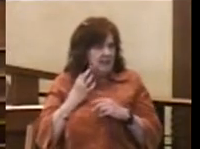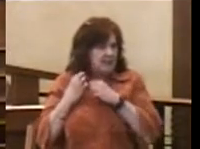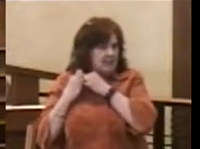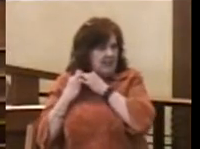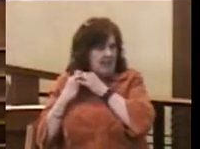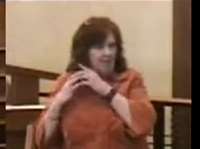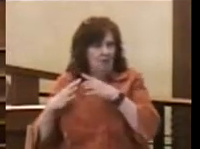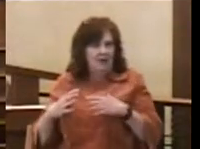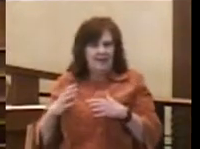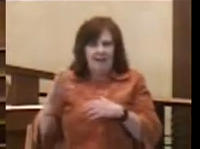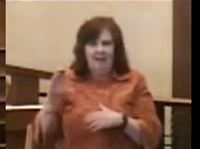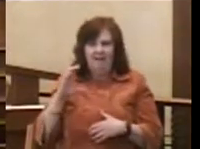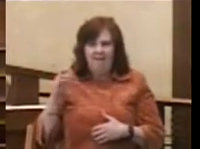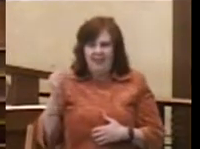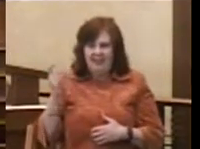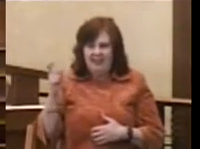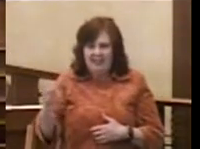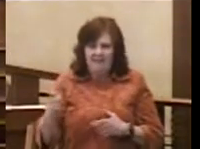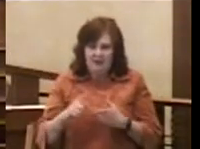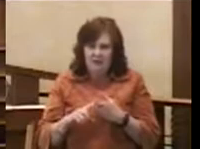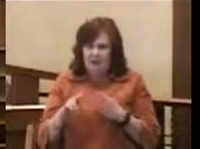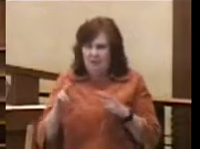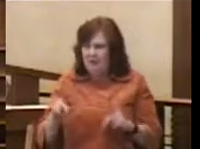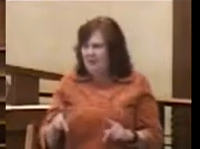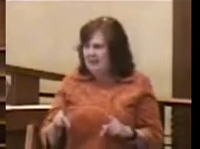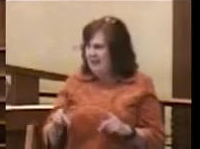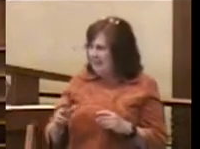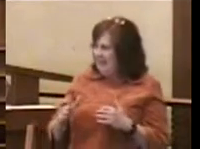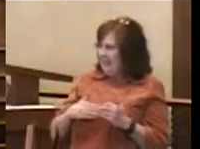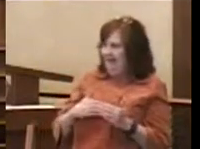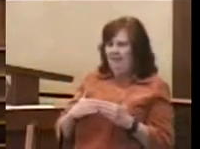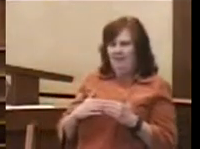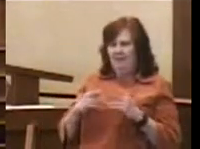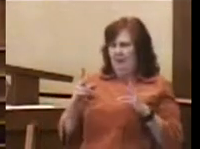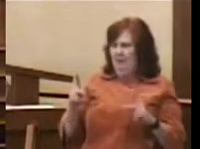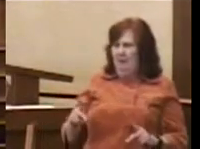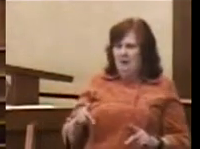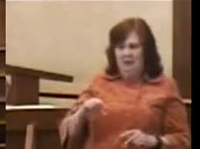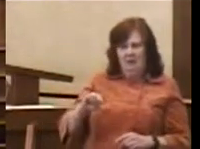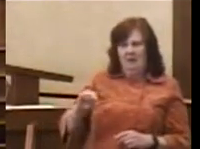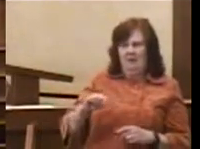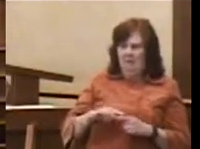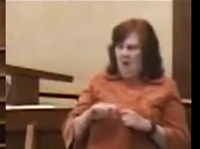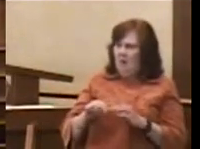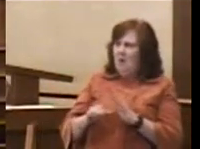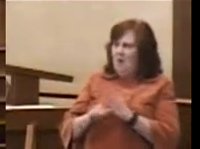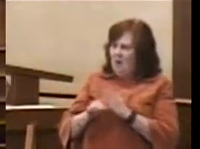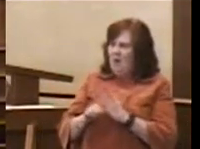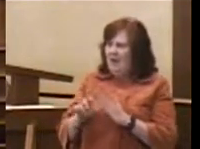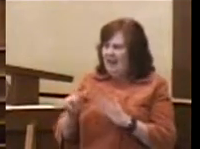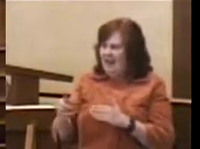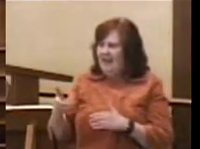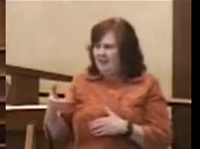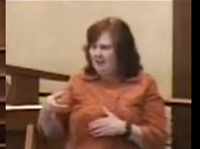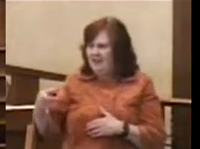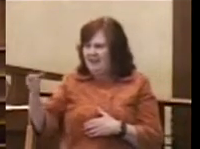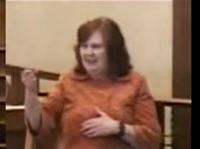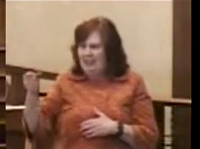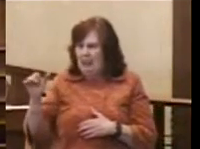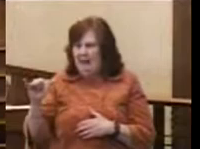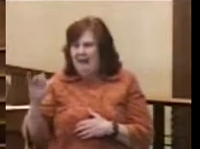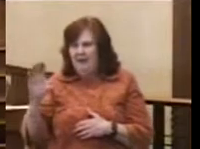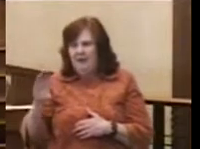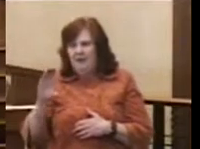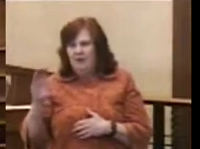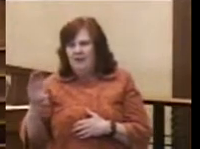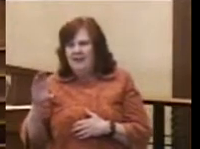off and give it to the person. Even if the person protested, he would insist that he or she take the cross and then